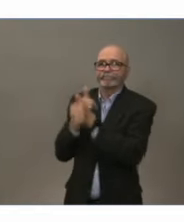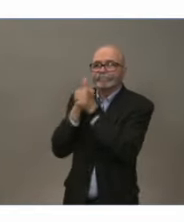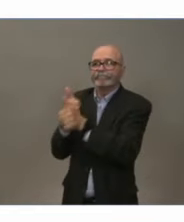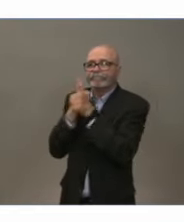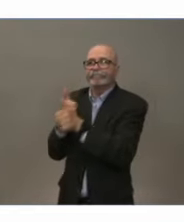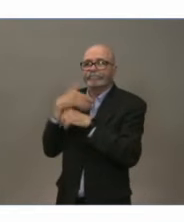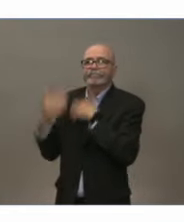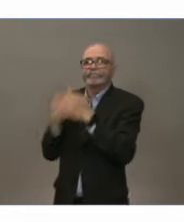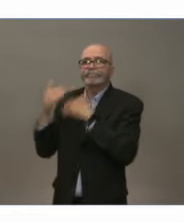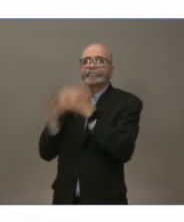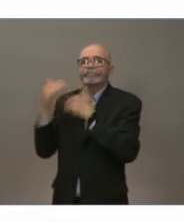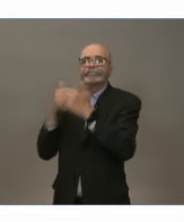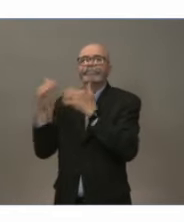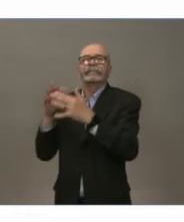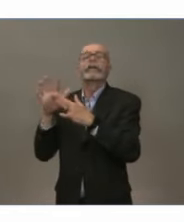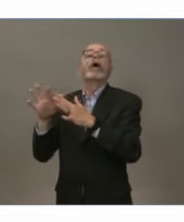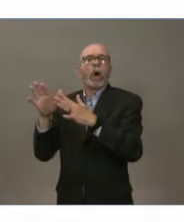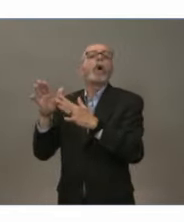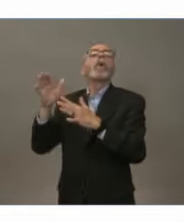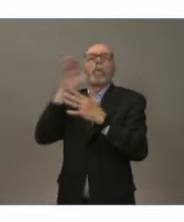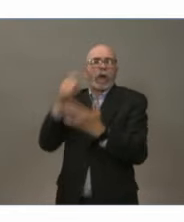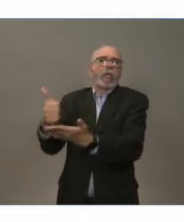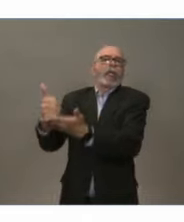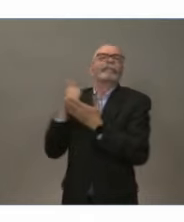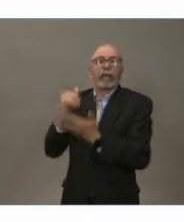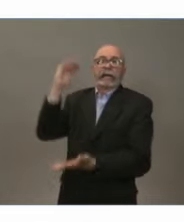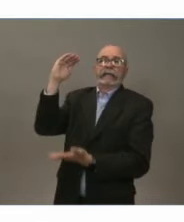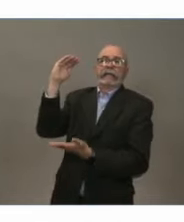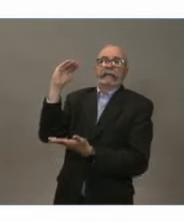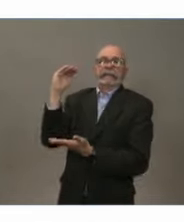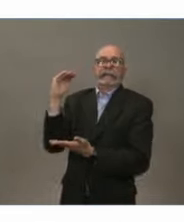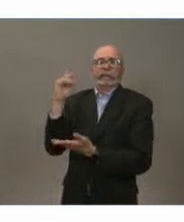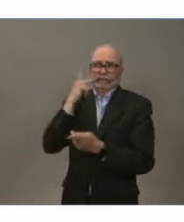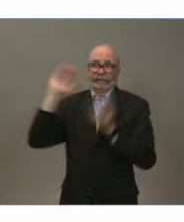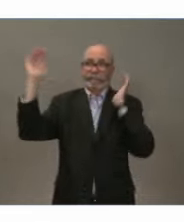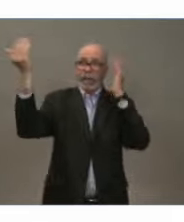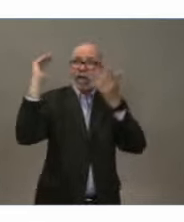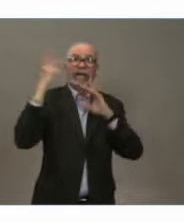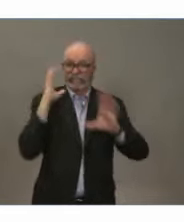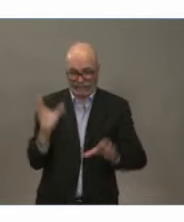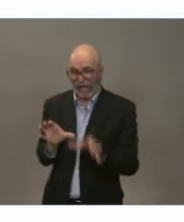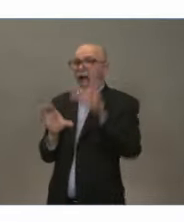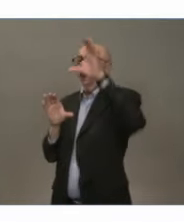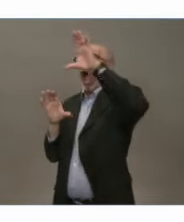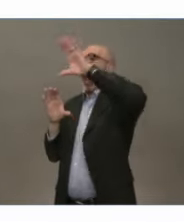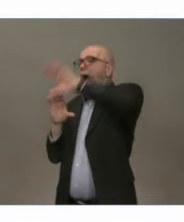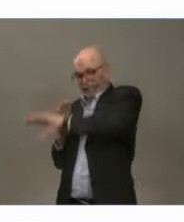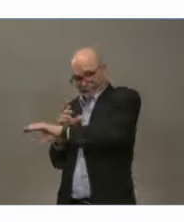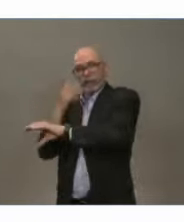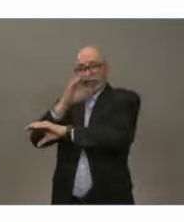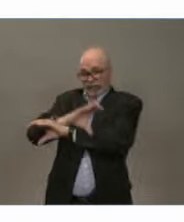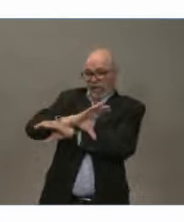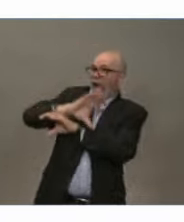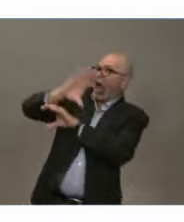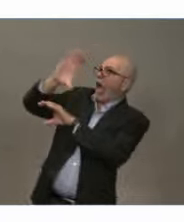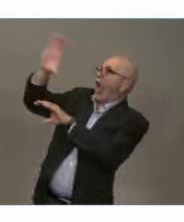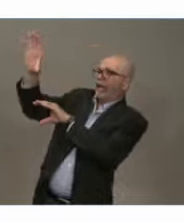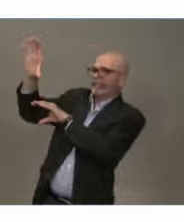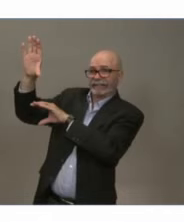public health measures. Again, a significant difference on the impact on our healthcare